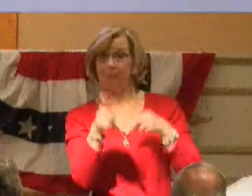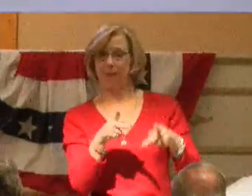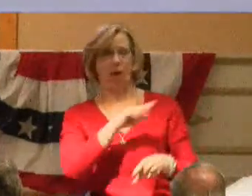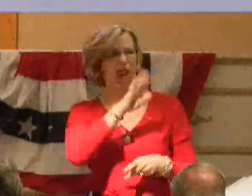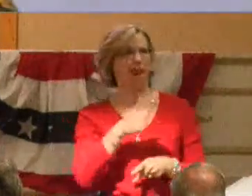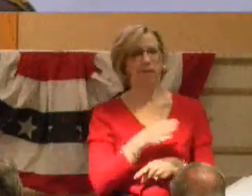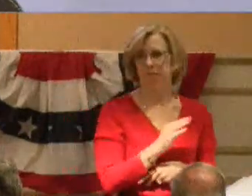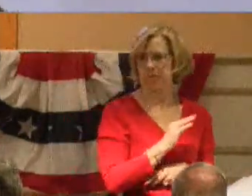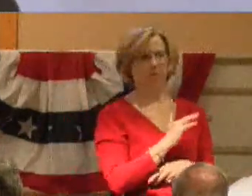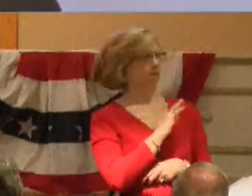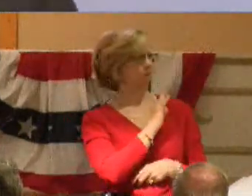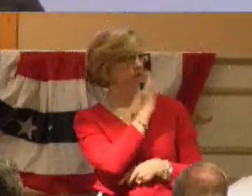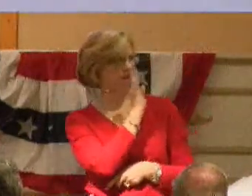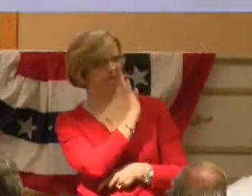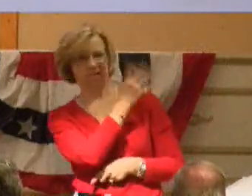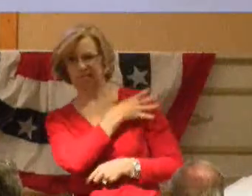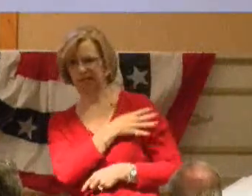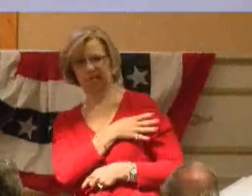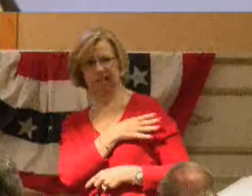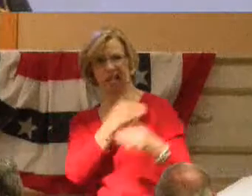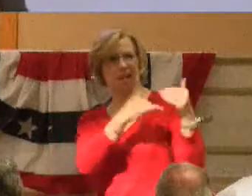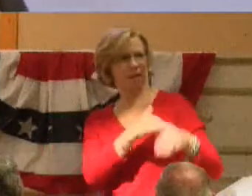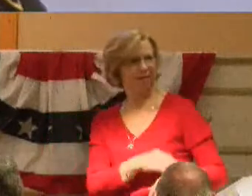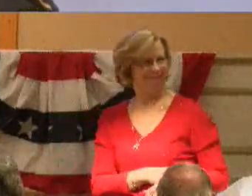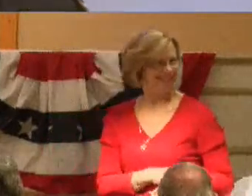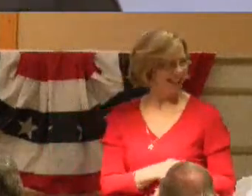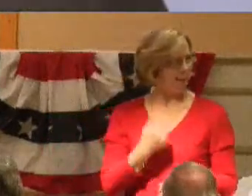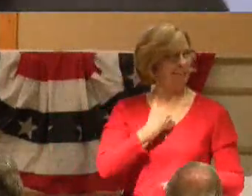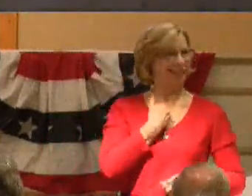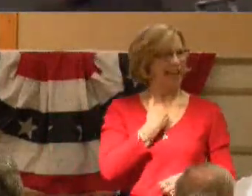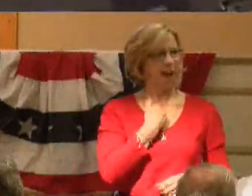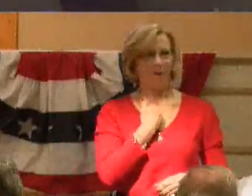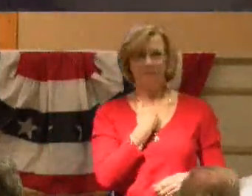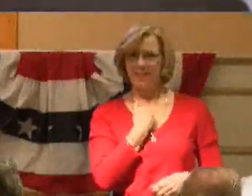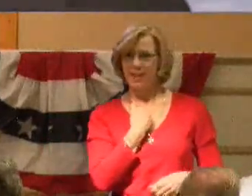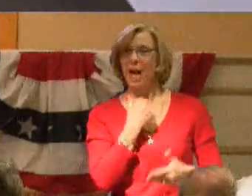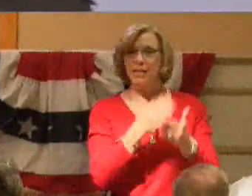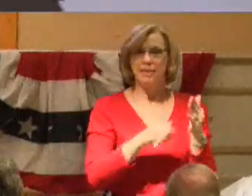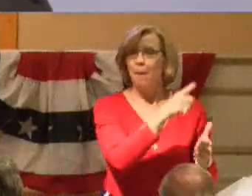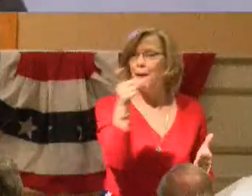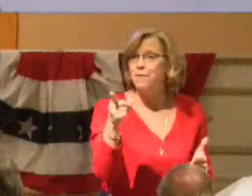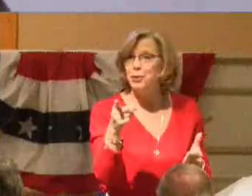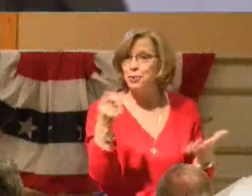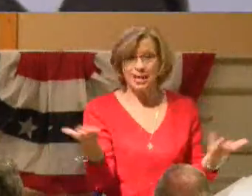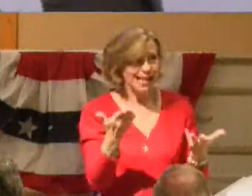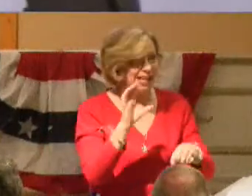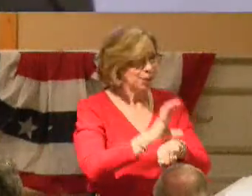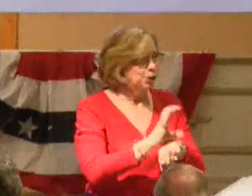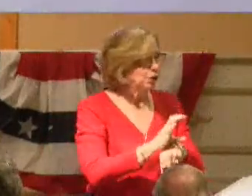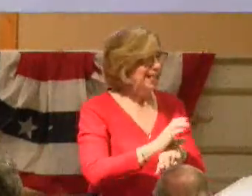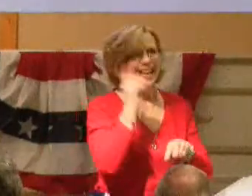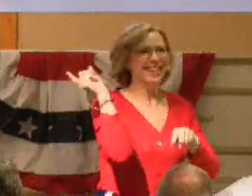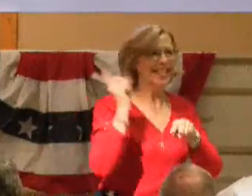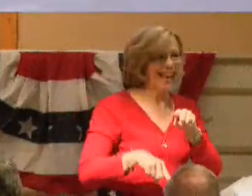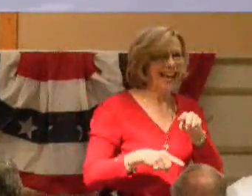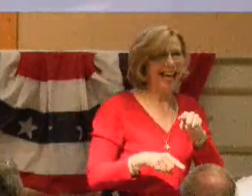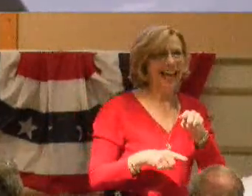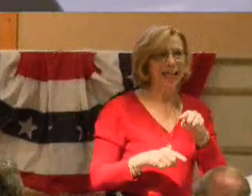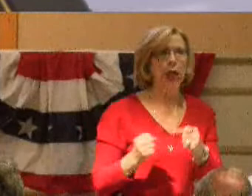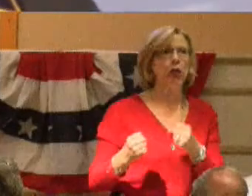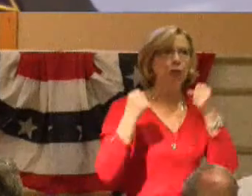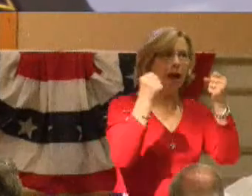I say all of you will never obey it, myself included. You have some of you in this church that can't make it to the speed